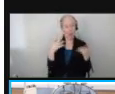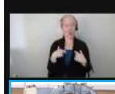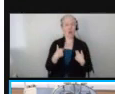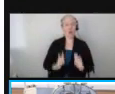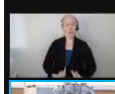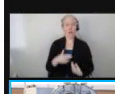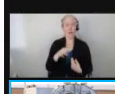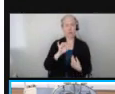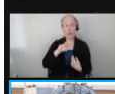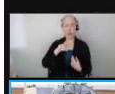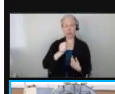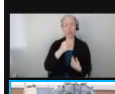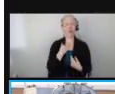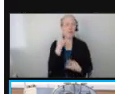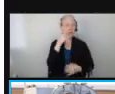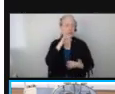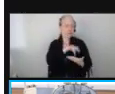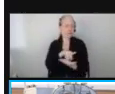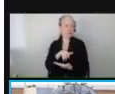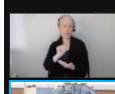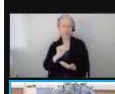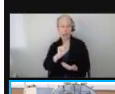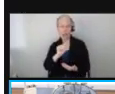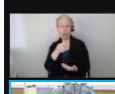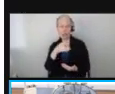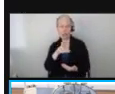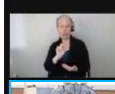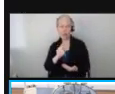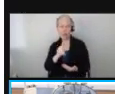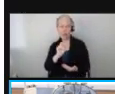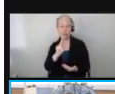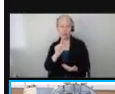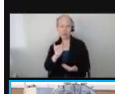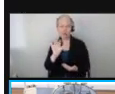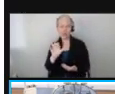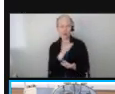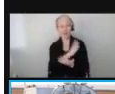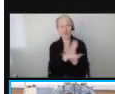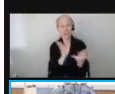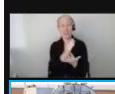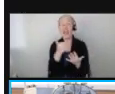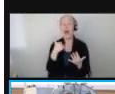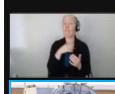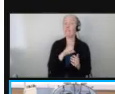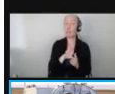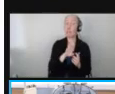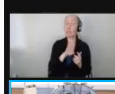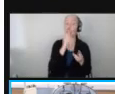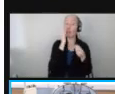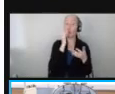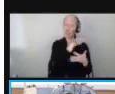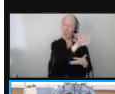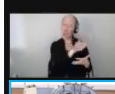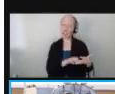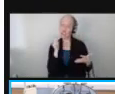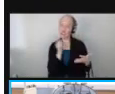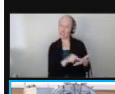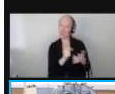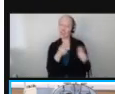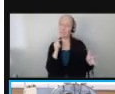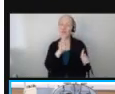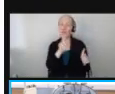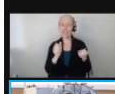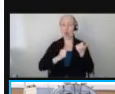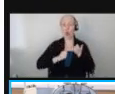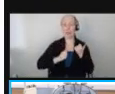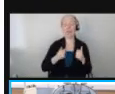the anthropometric ranges. And what we do is we have a database that's based on the US Army. In the old days, we used to talk about